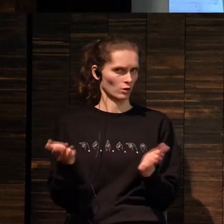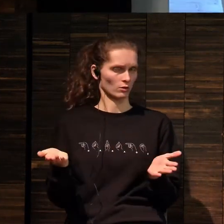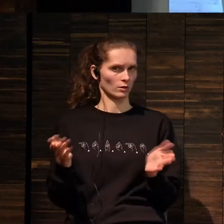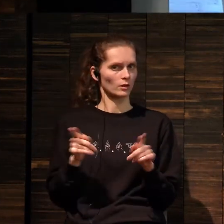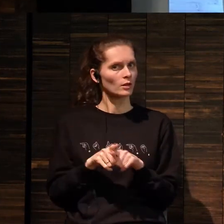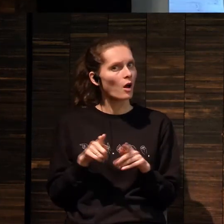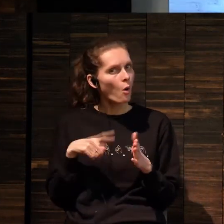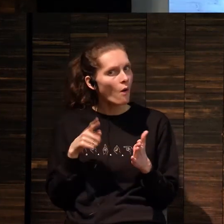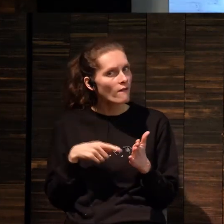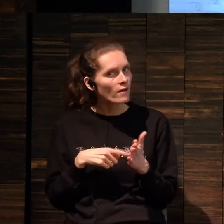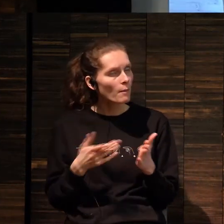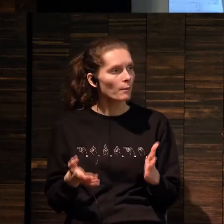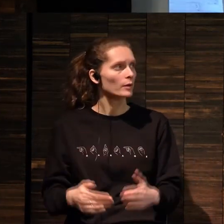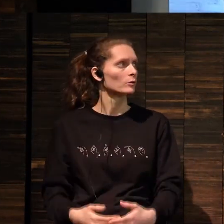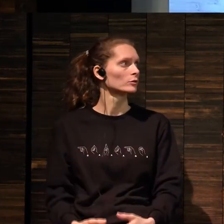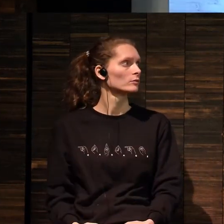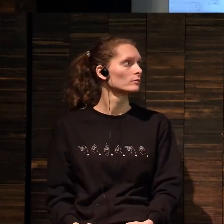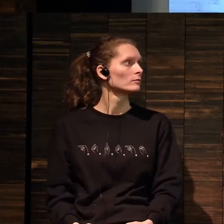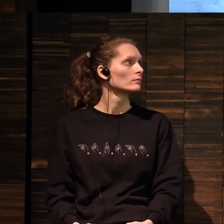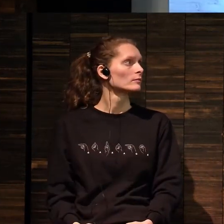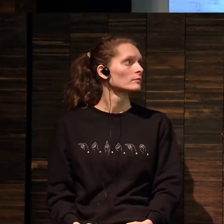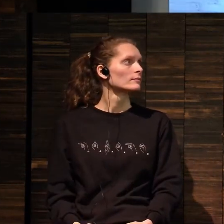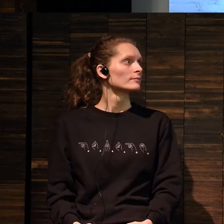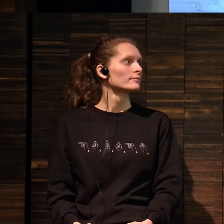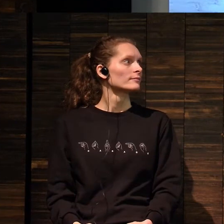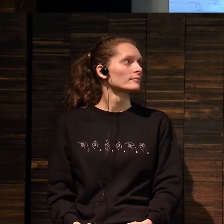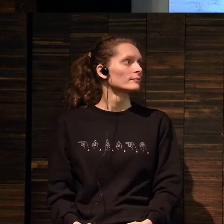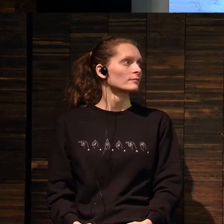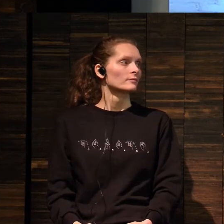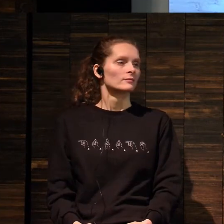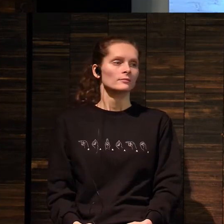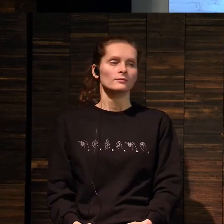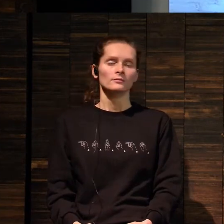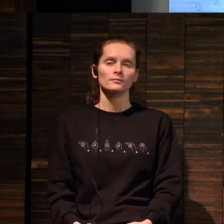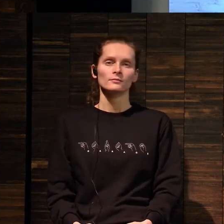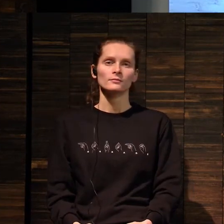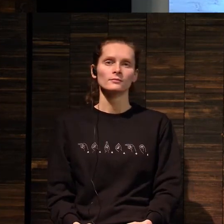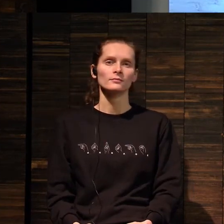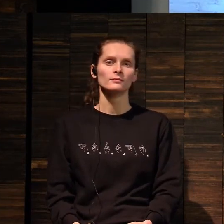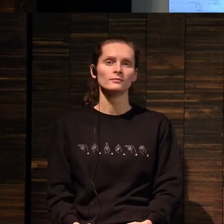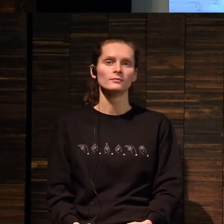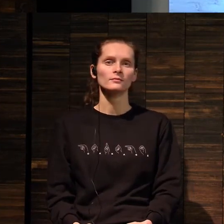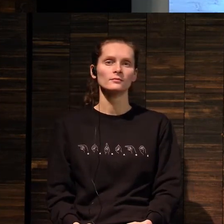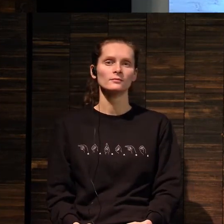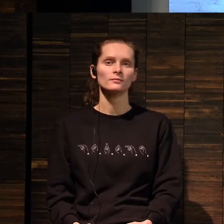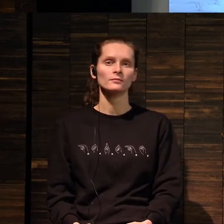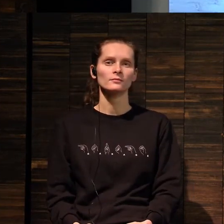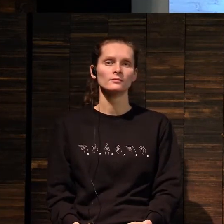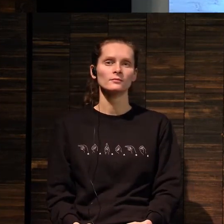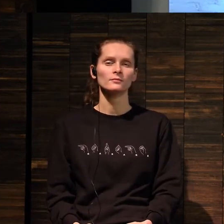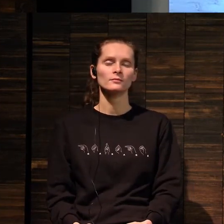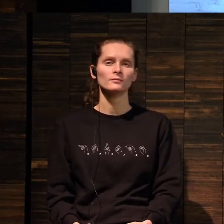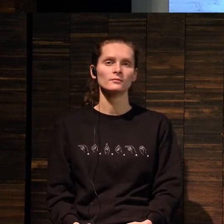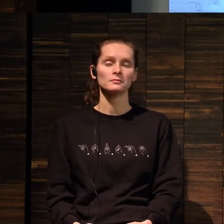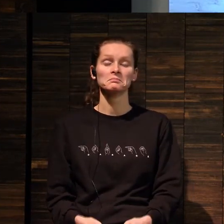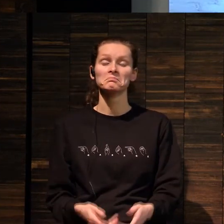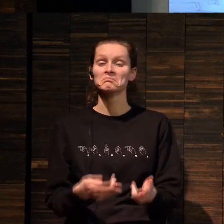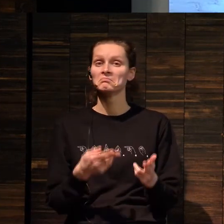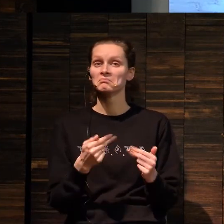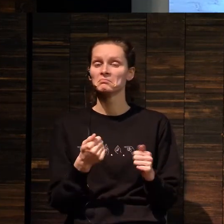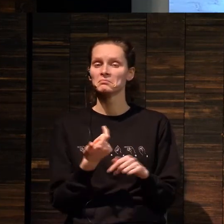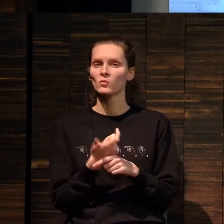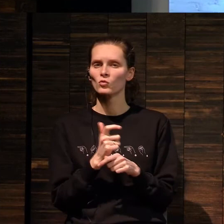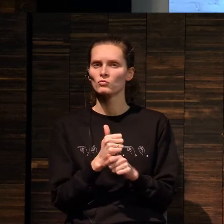we need widgets at all? This is my question. Okay. Yeah, that's a really good question. My theory